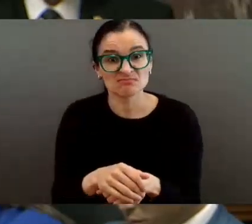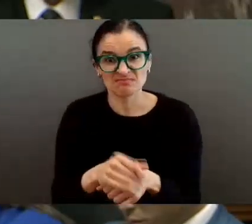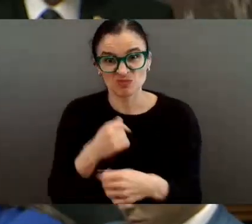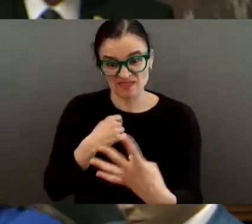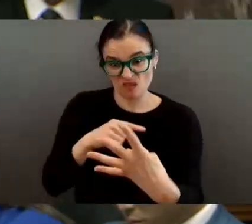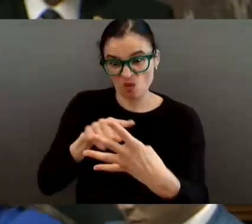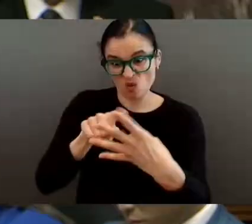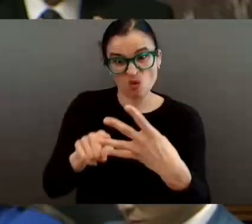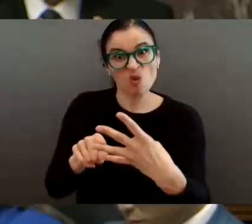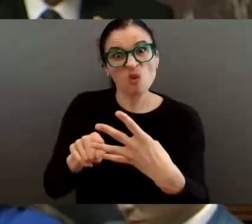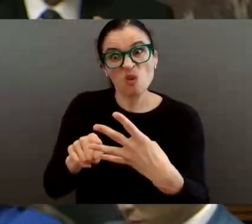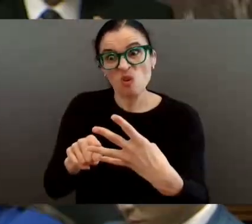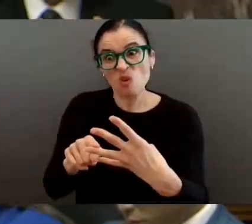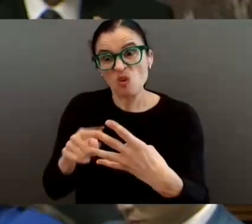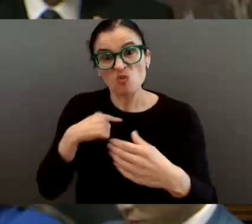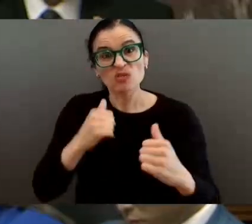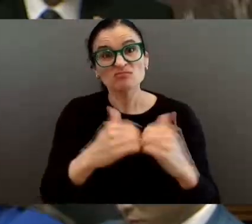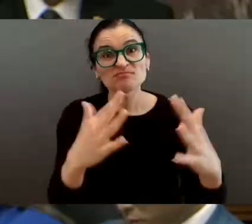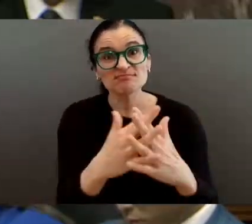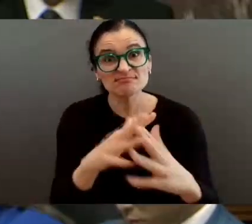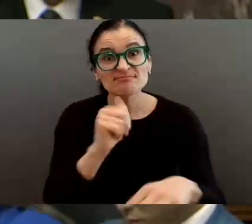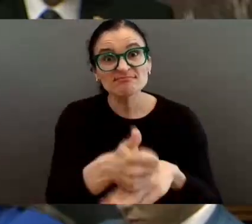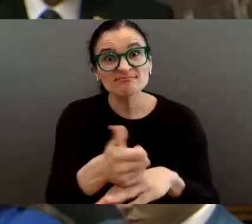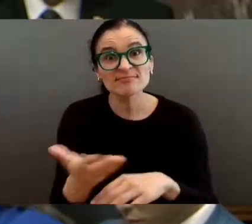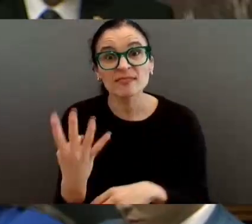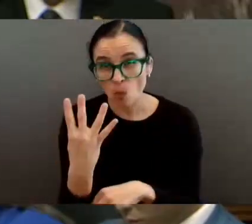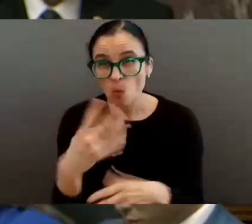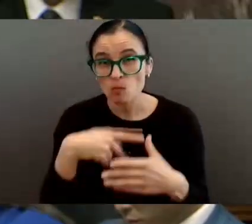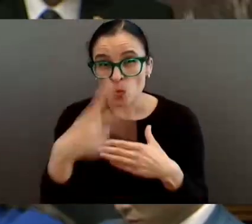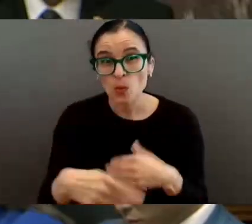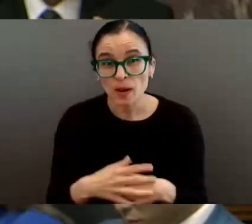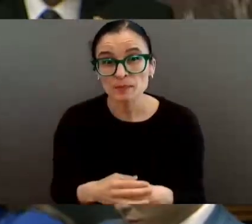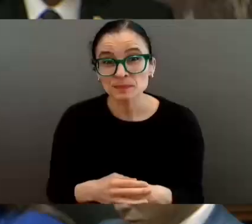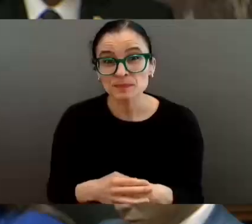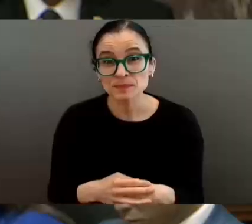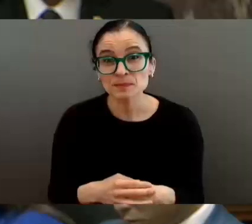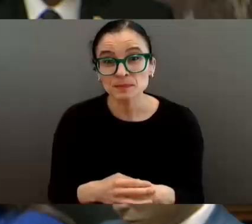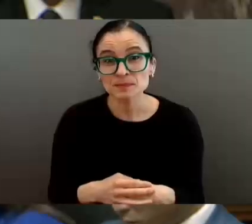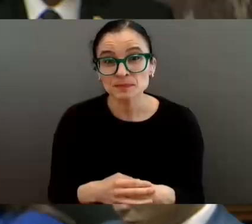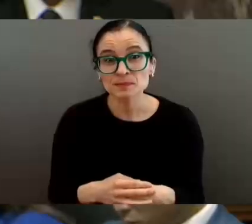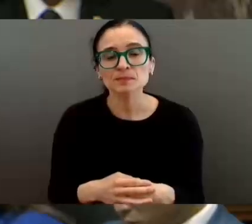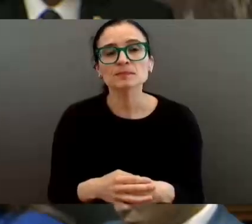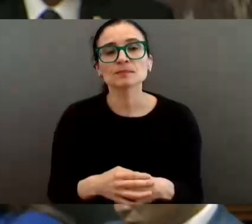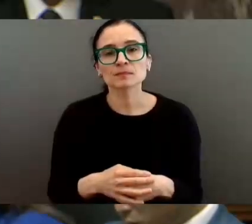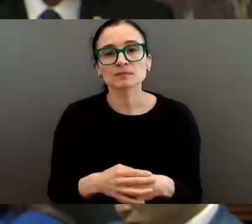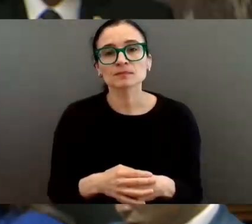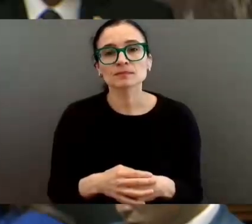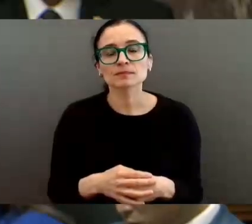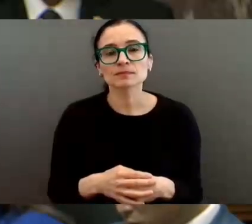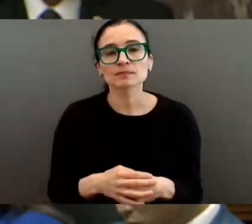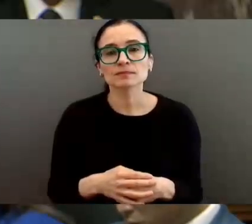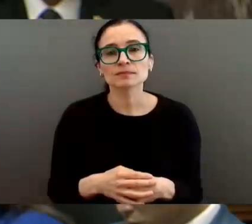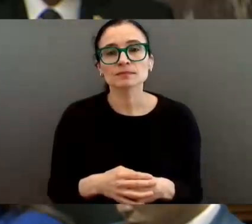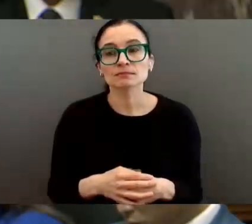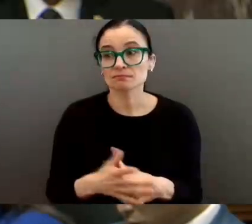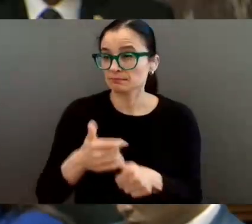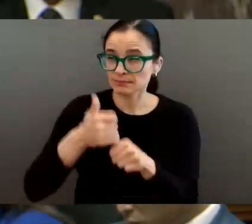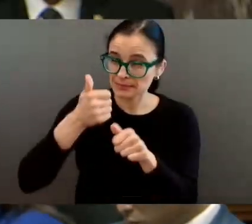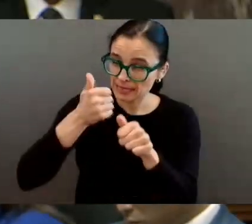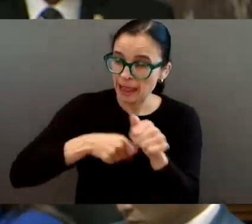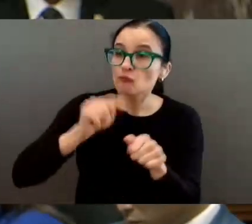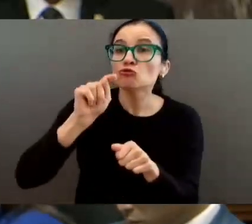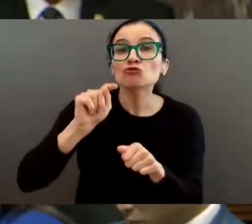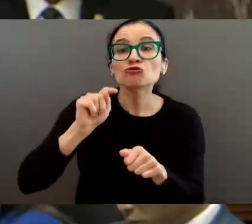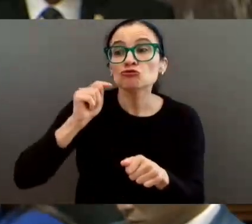given our closeness, almost every minister directly funding and building new